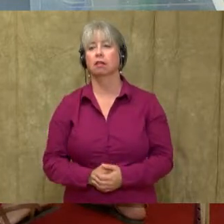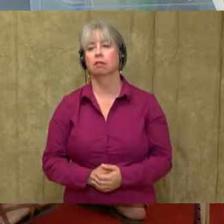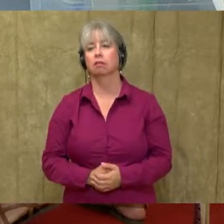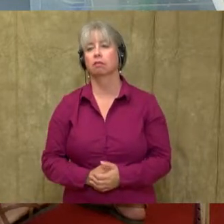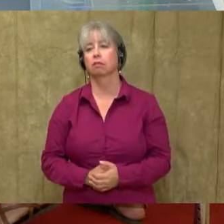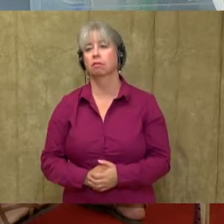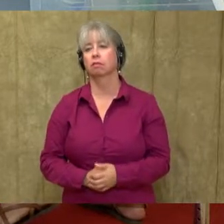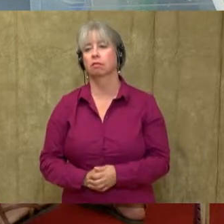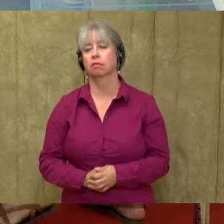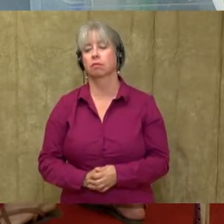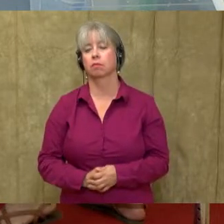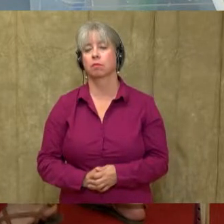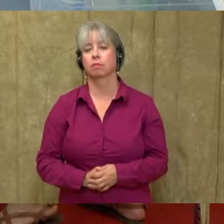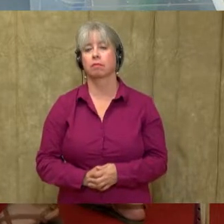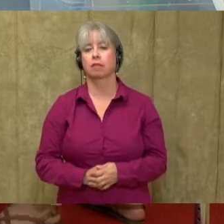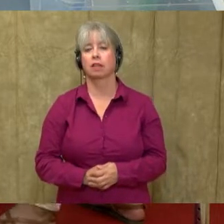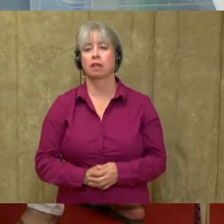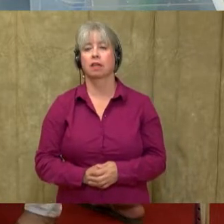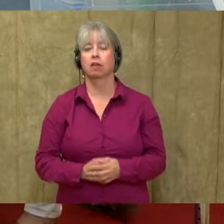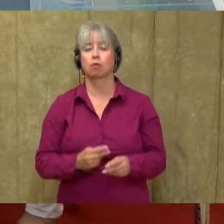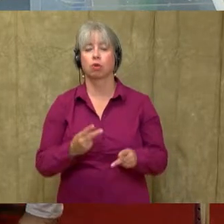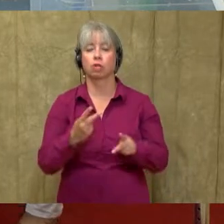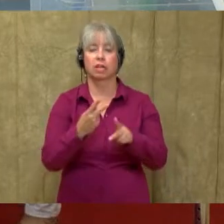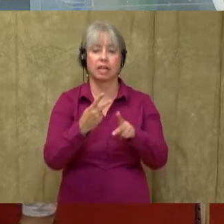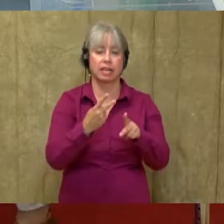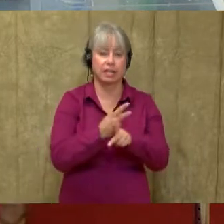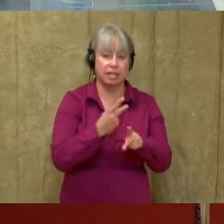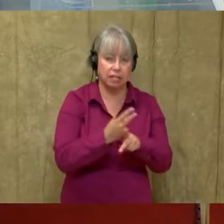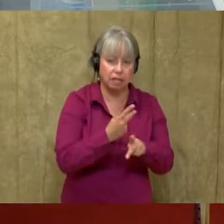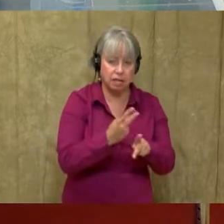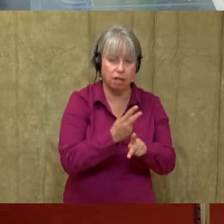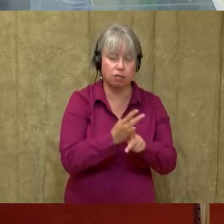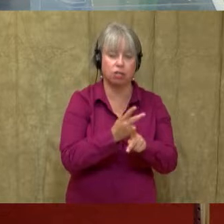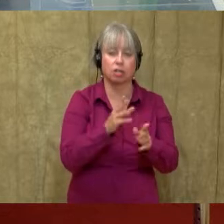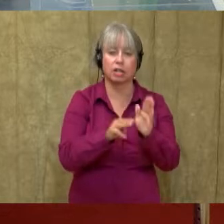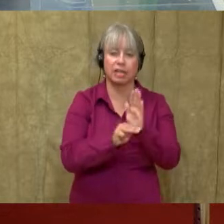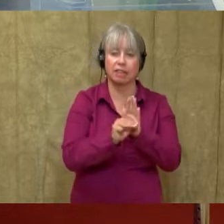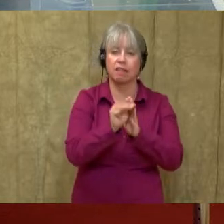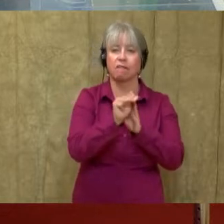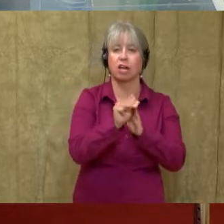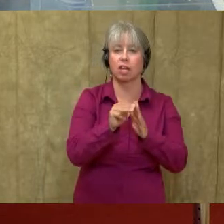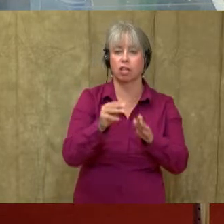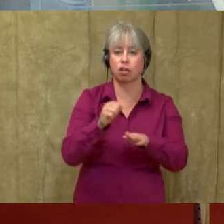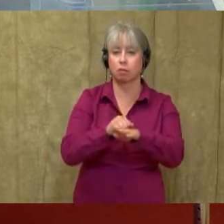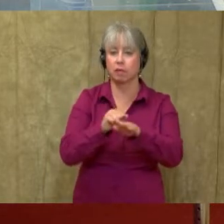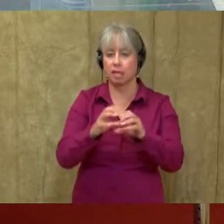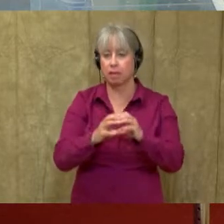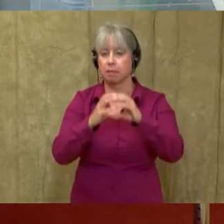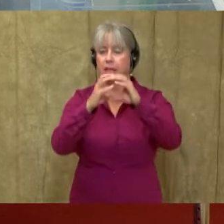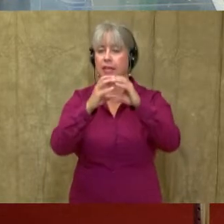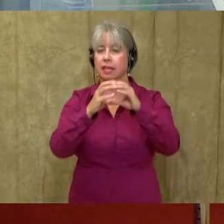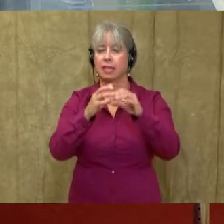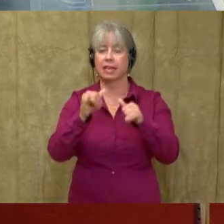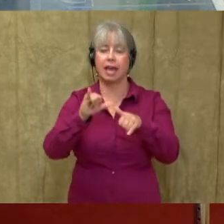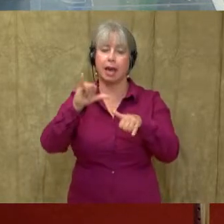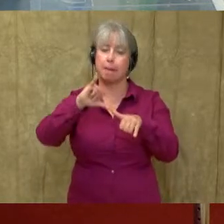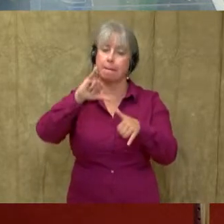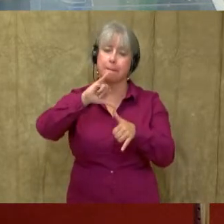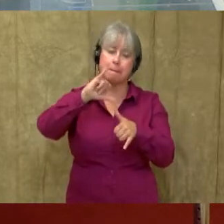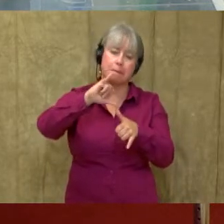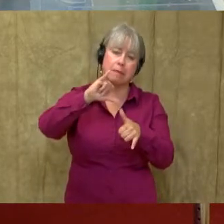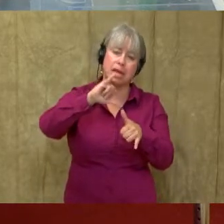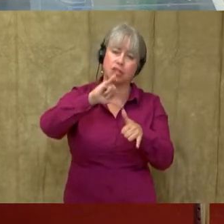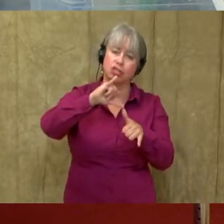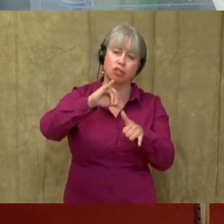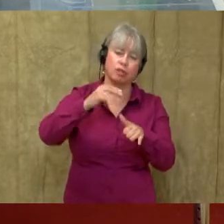And we're going to find the volume of this sphere, okay? I can't really measure the height of this sphere or the